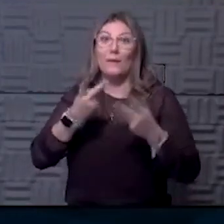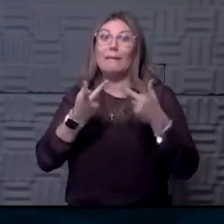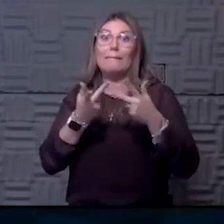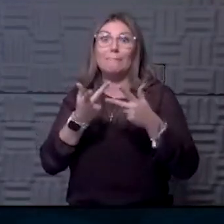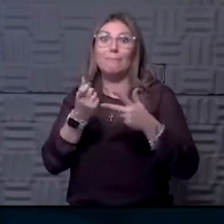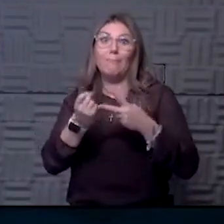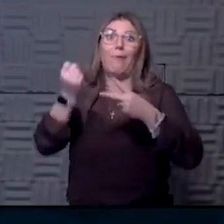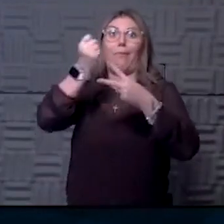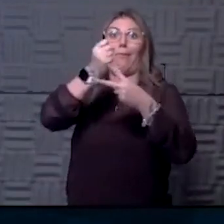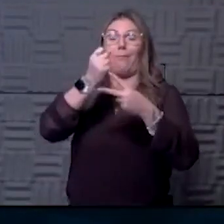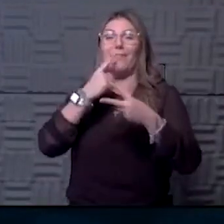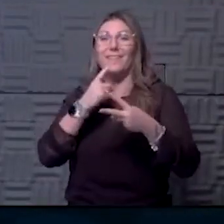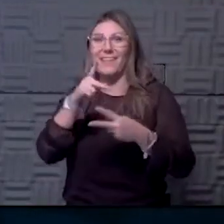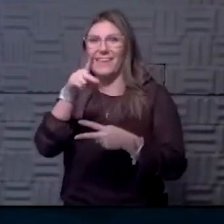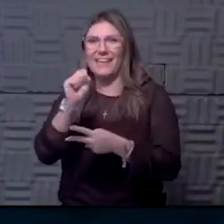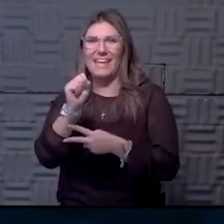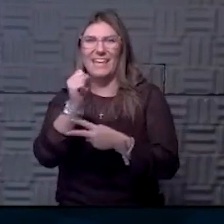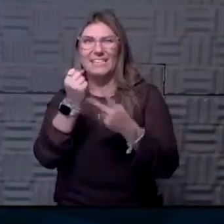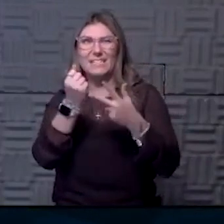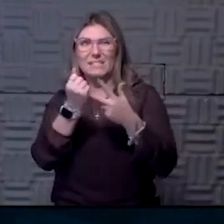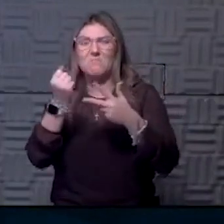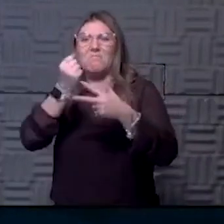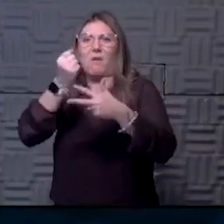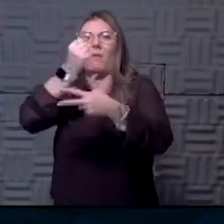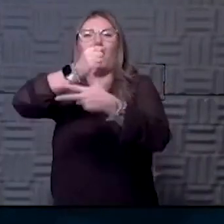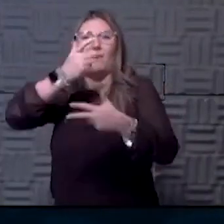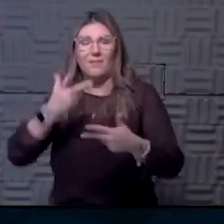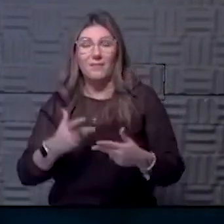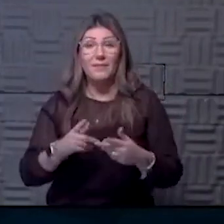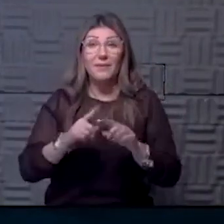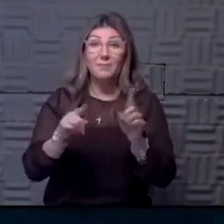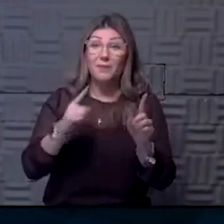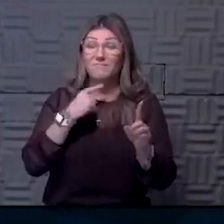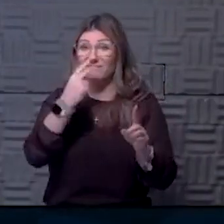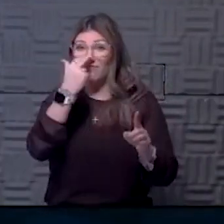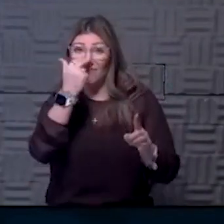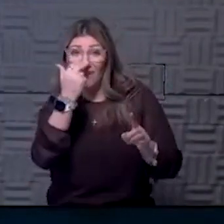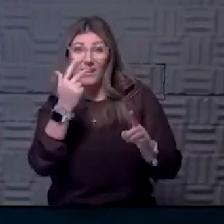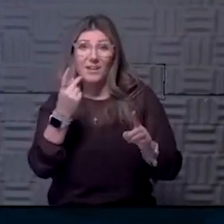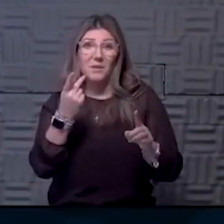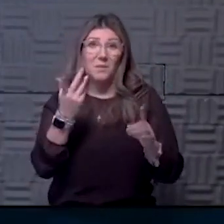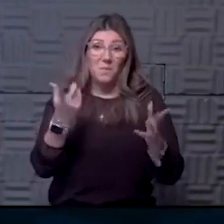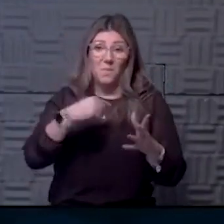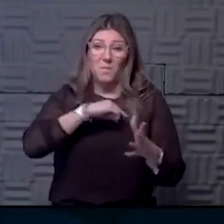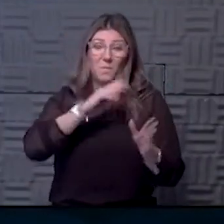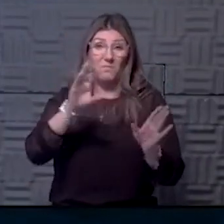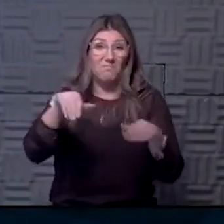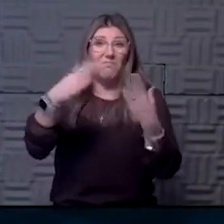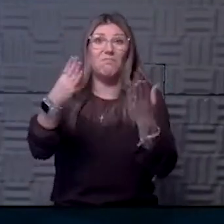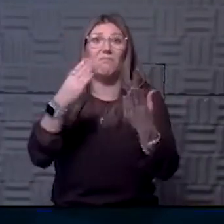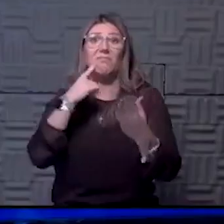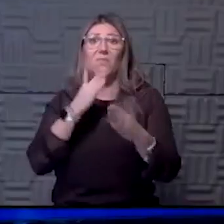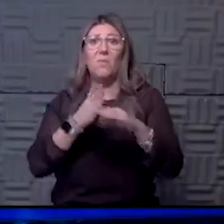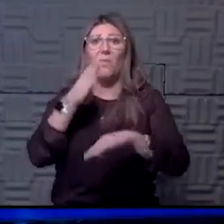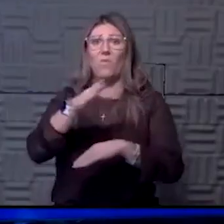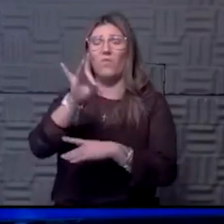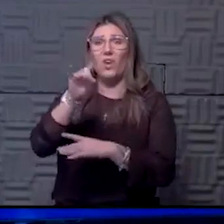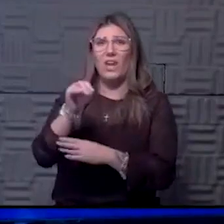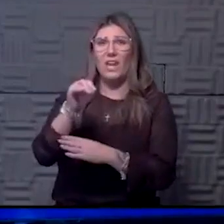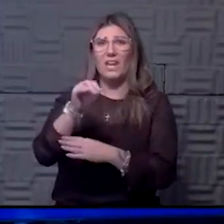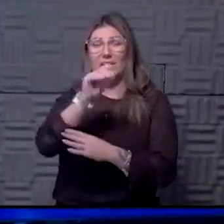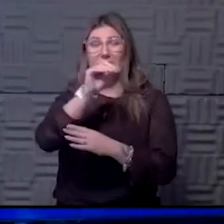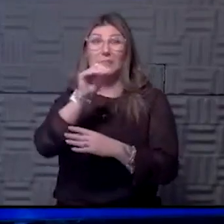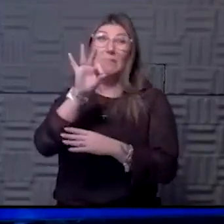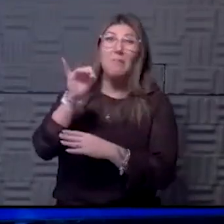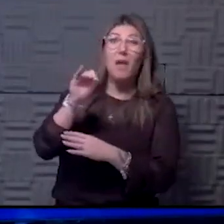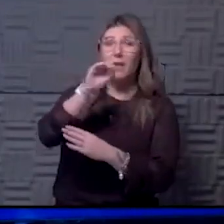Yeah, I think Kansas has moved up in the upper tier, but I think that it's funny because when I know what we've given is over 80 or 90% of the vaccine we've gotten. We've got